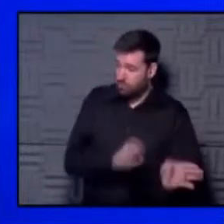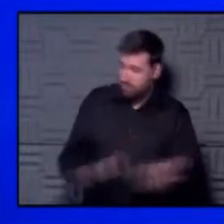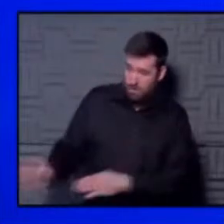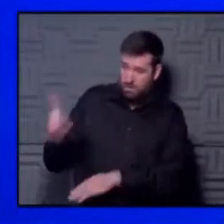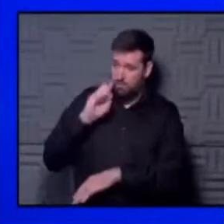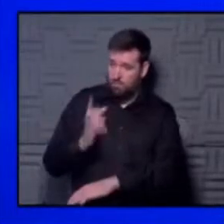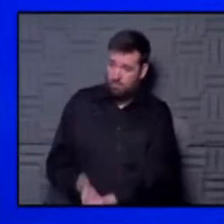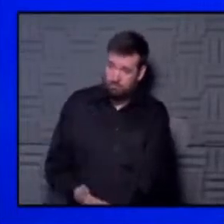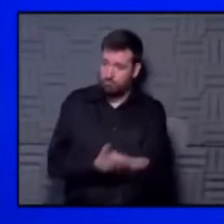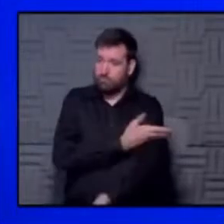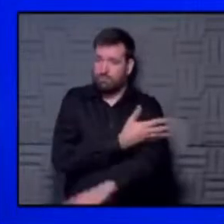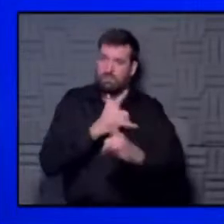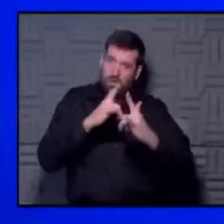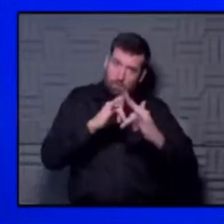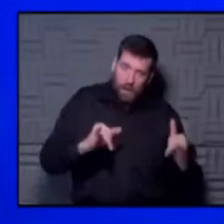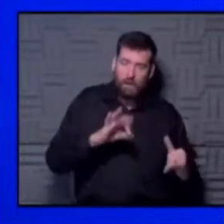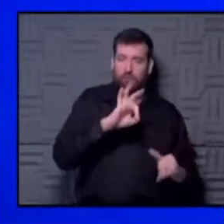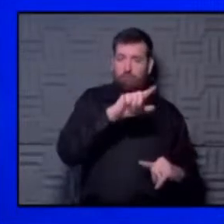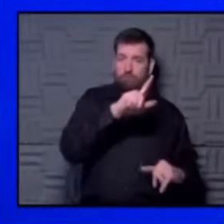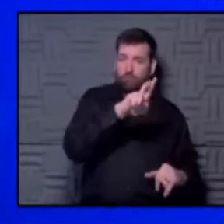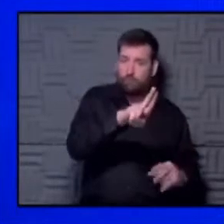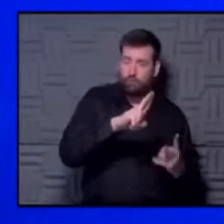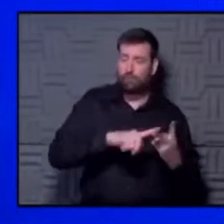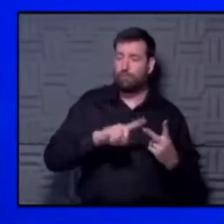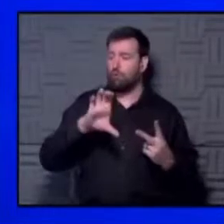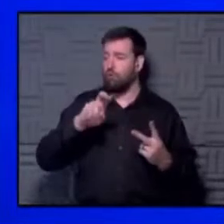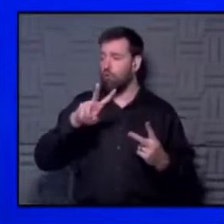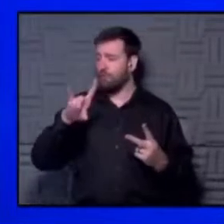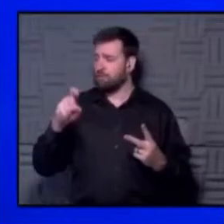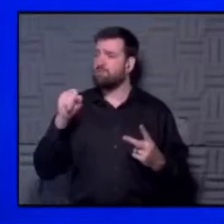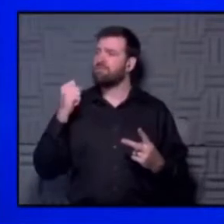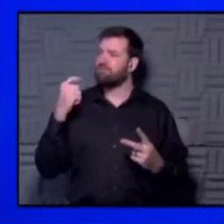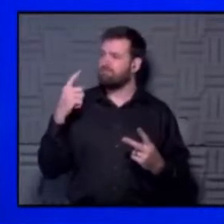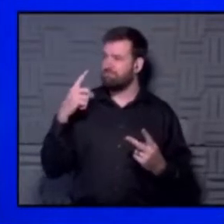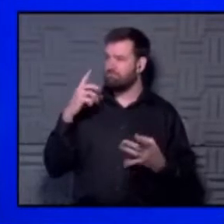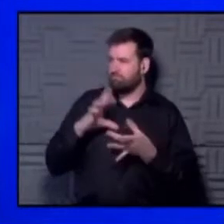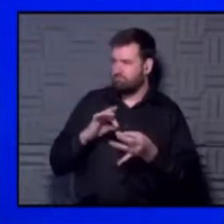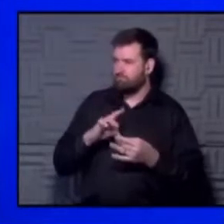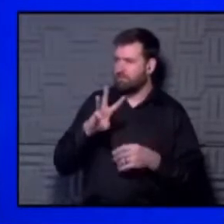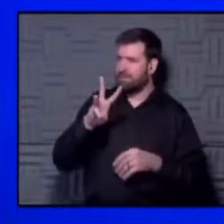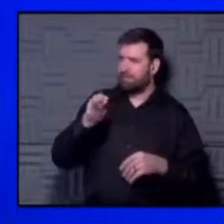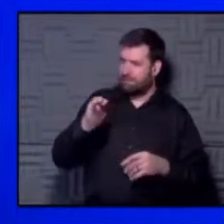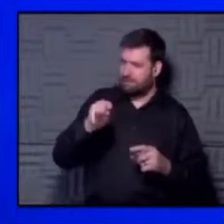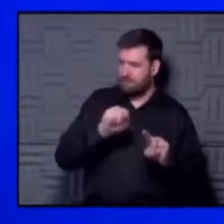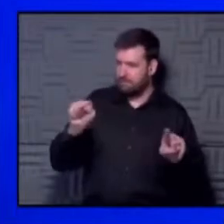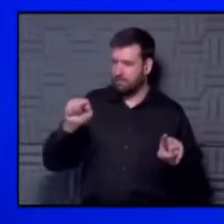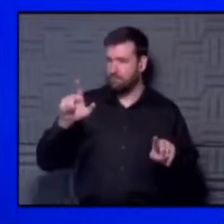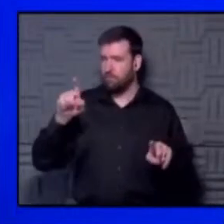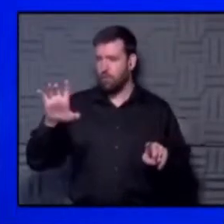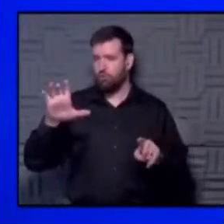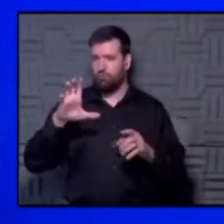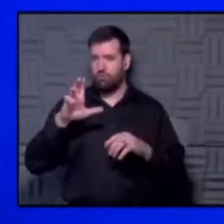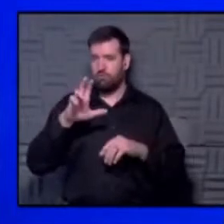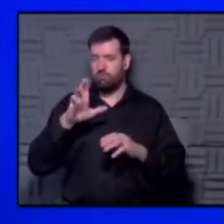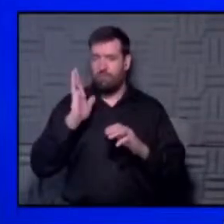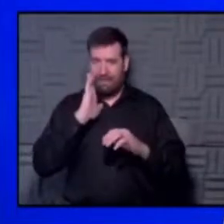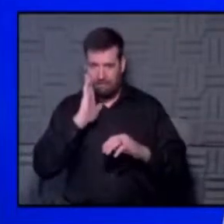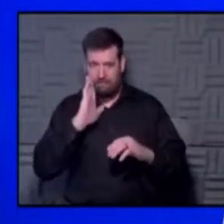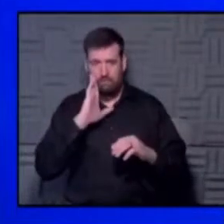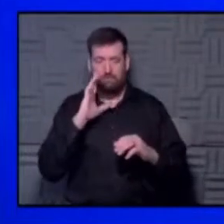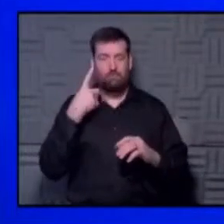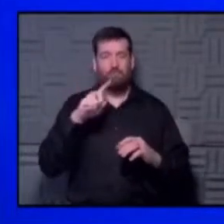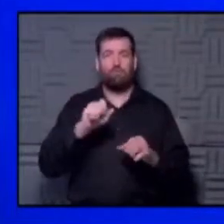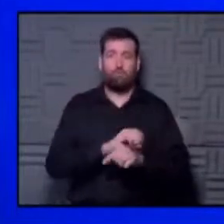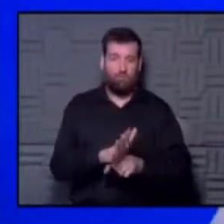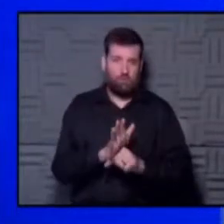in cases of combined flu and COVID? He's heard you talk about the 60 to 100 beds with COVID patients.